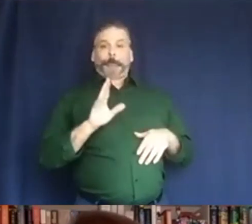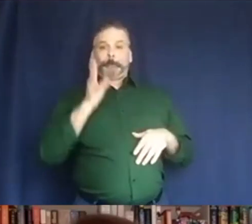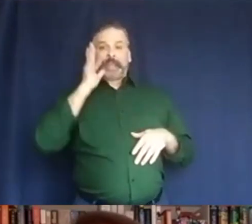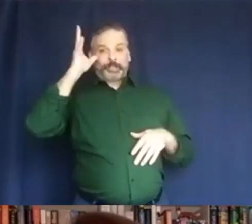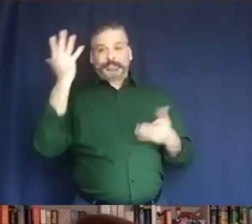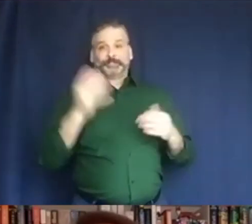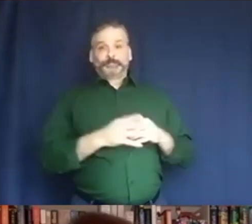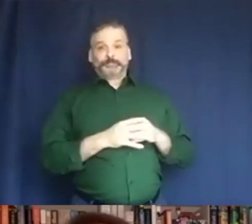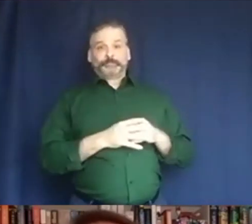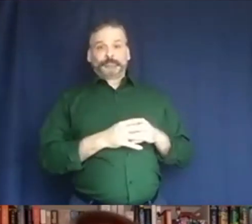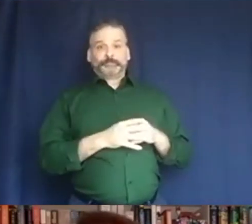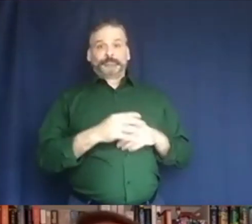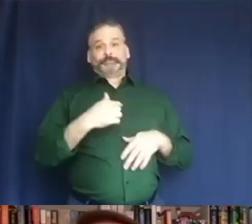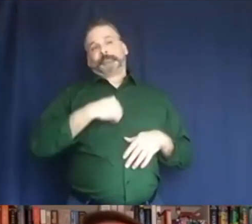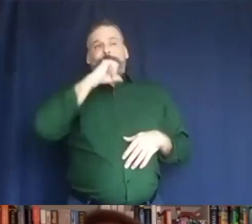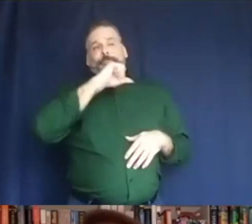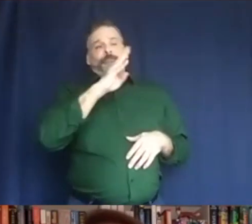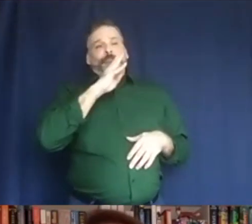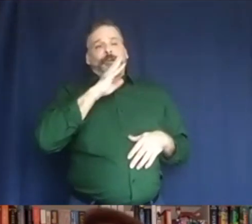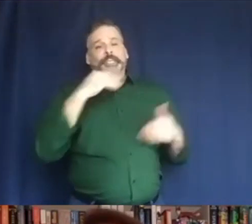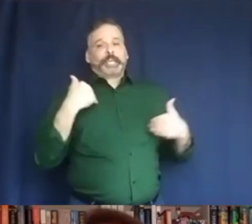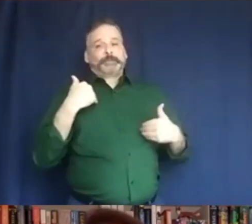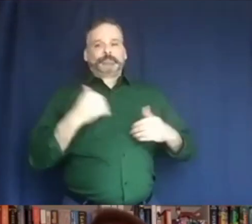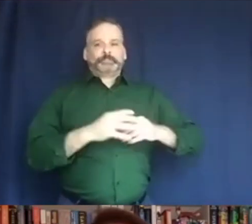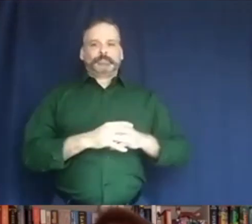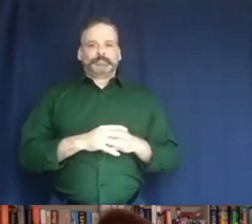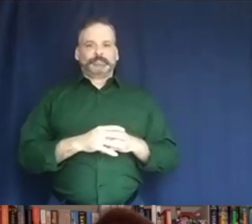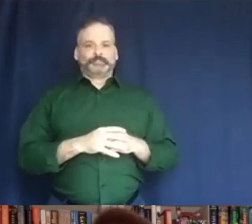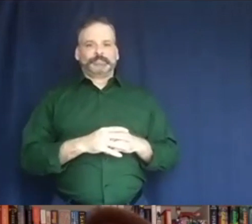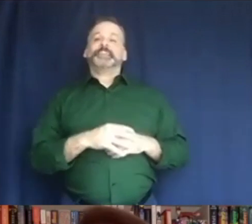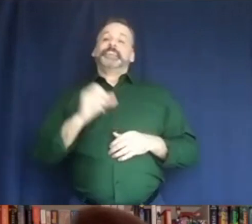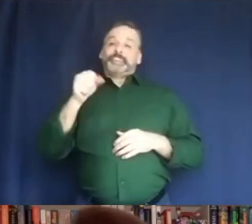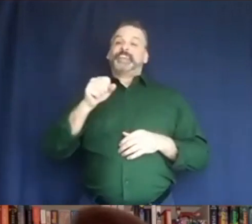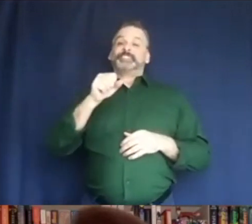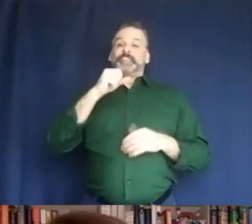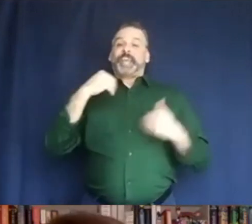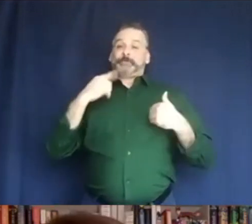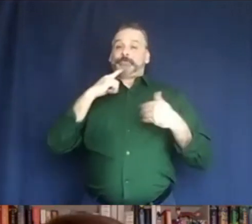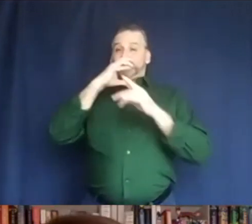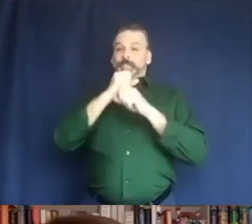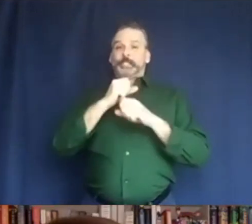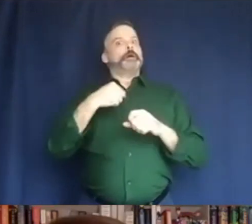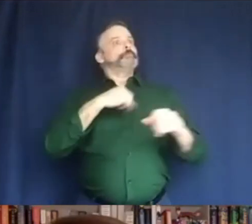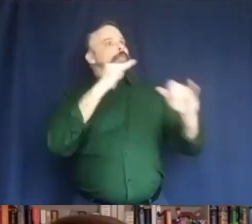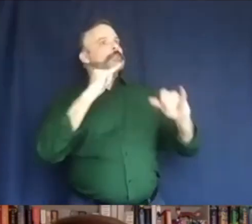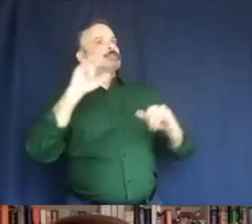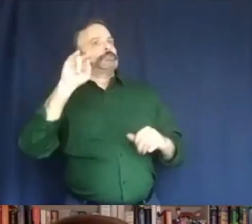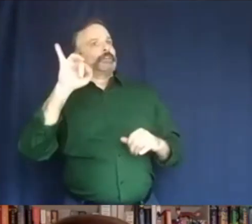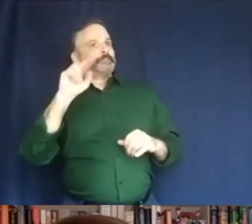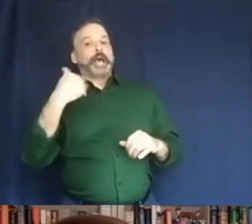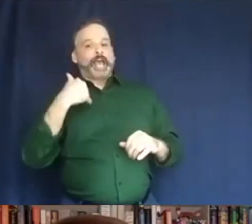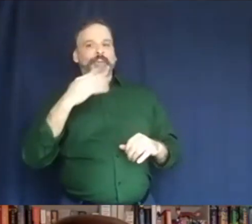I love talking animals. They're also very appealing, I have to say. I do too. I have a